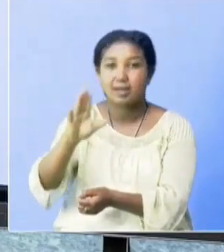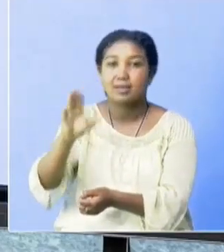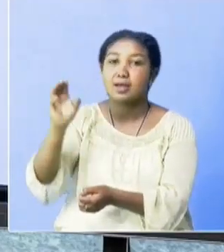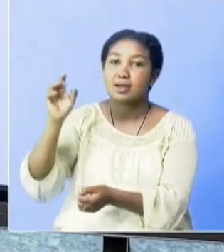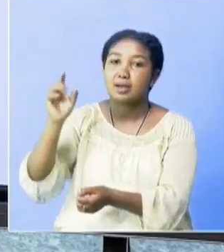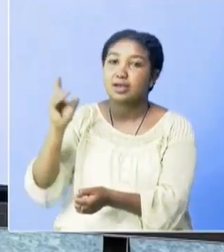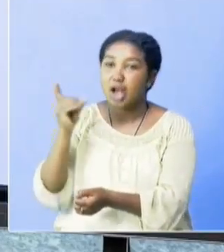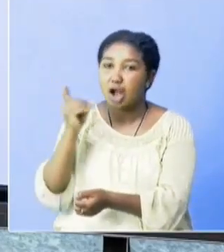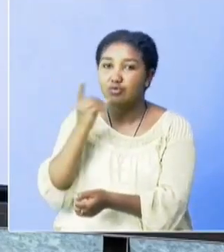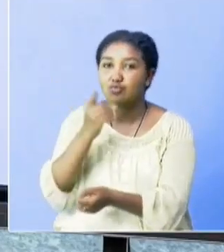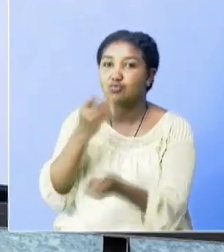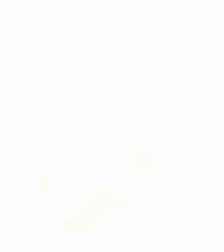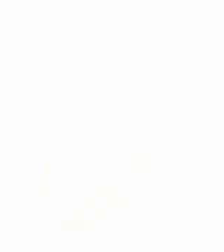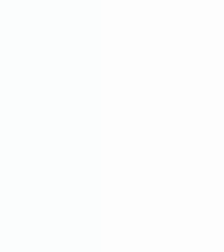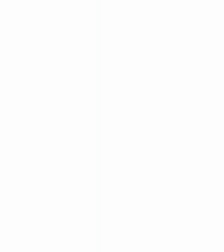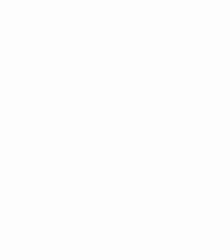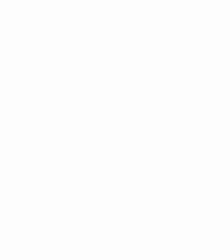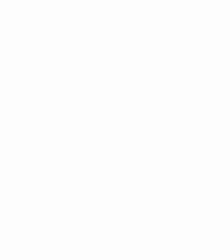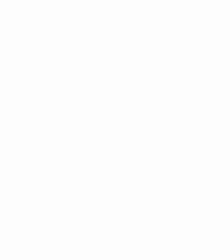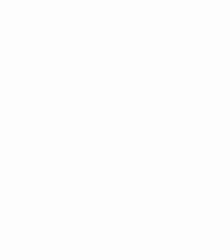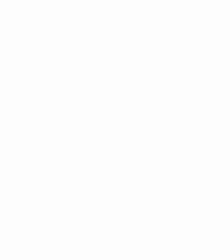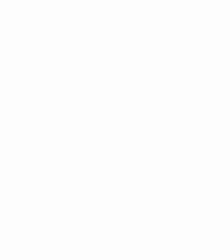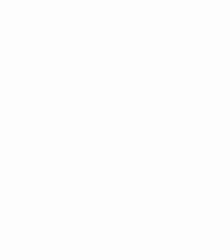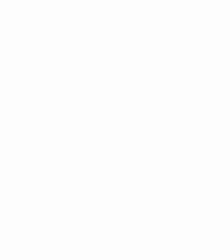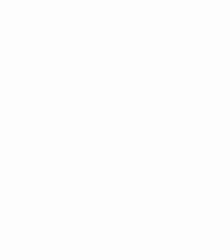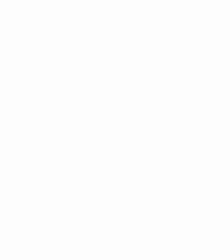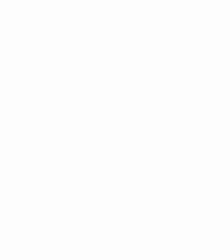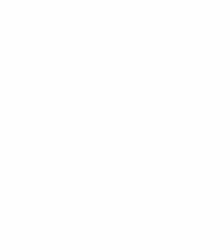some time until you are finished.